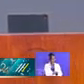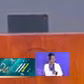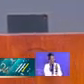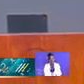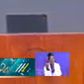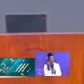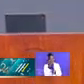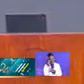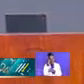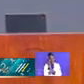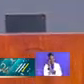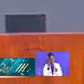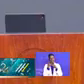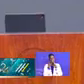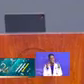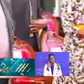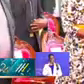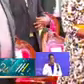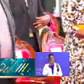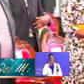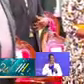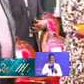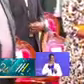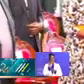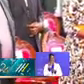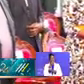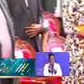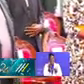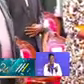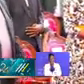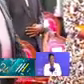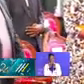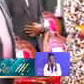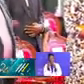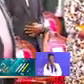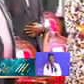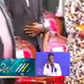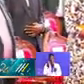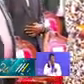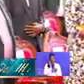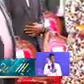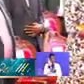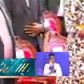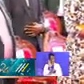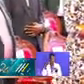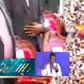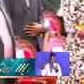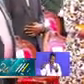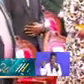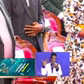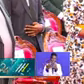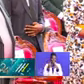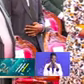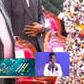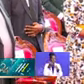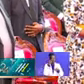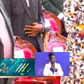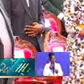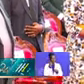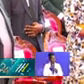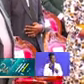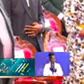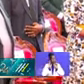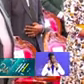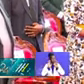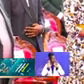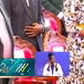only father for Reverend Julian and if God use you to bring him this far then you are doing great